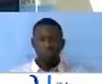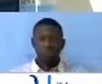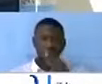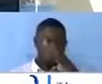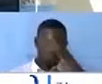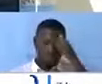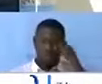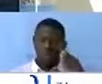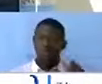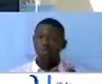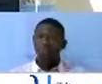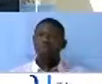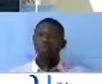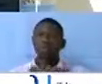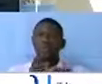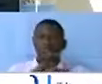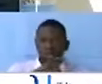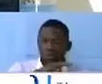juniors.